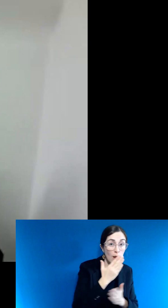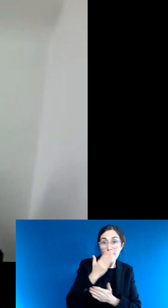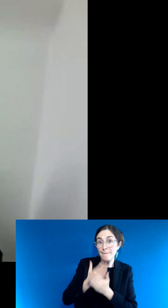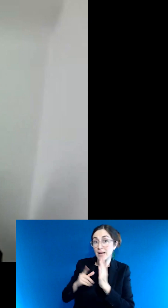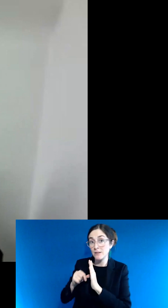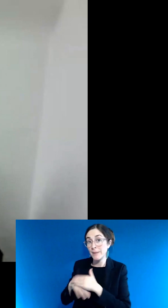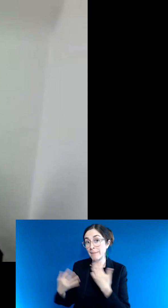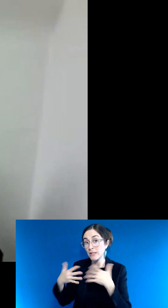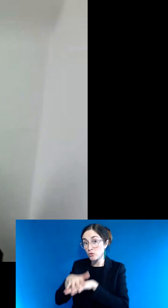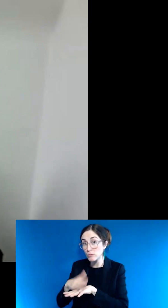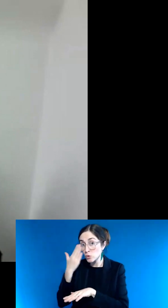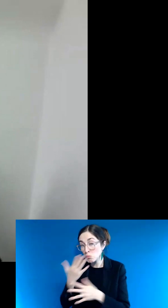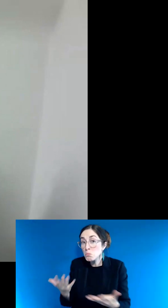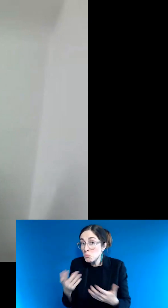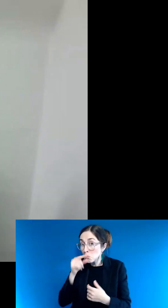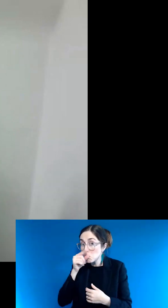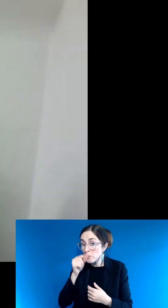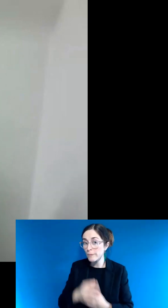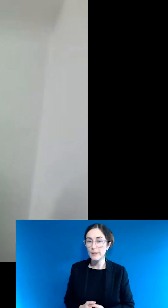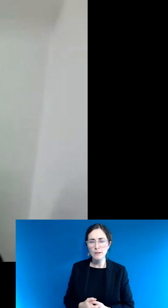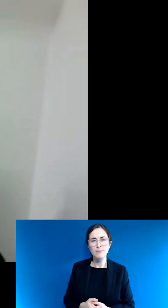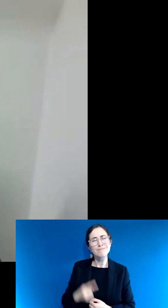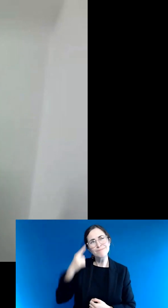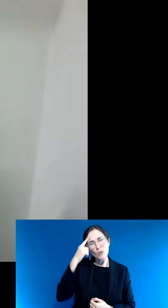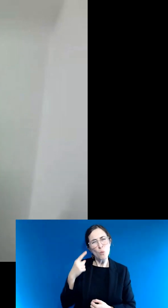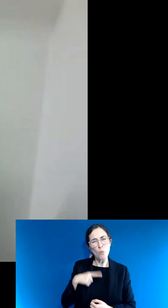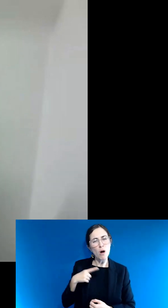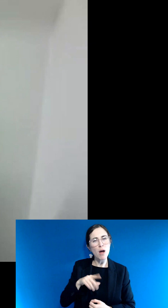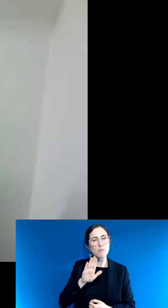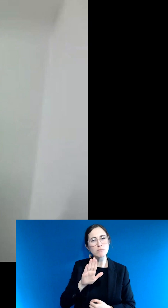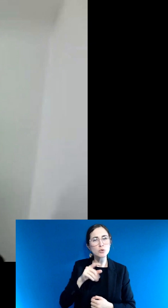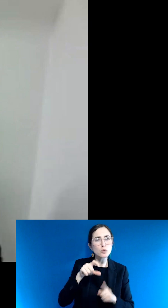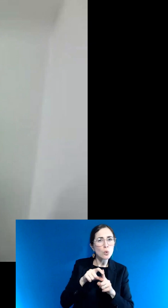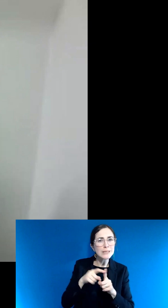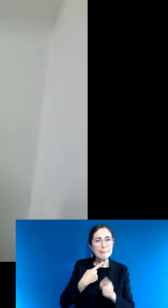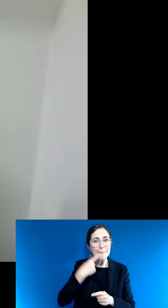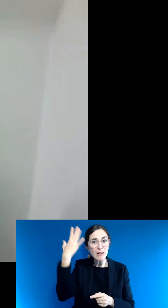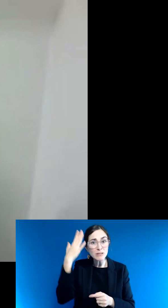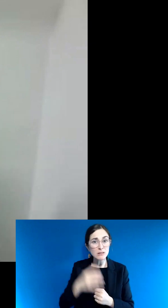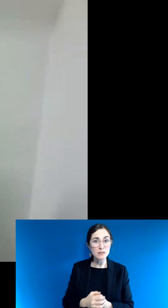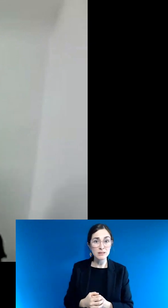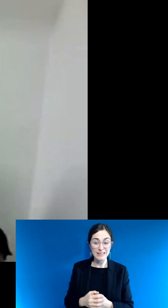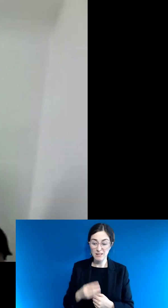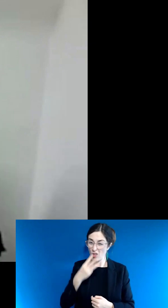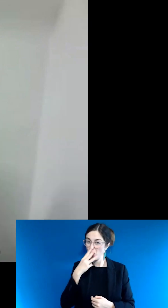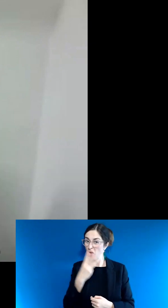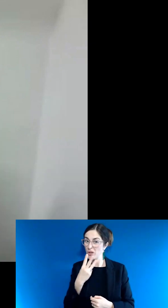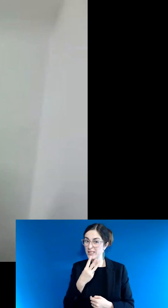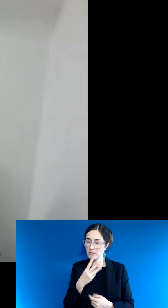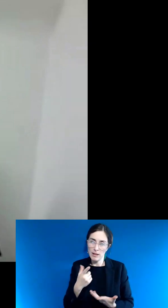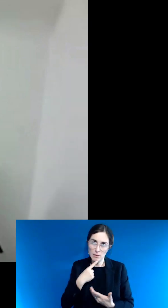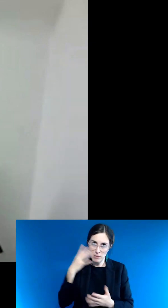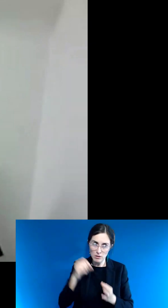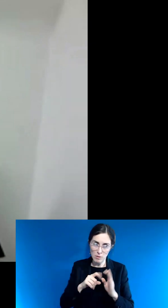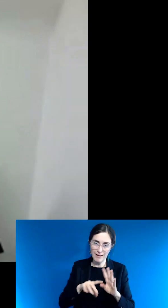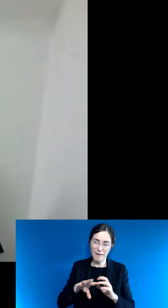them access. But yeah, I guess my thing would be why she's feeling embarrassed, especially because she's not 13, because when they're 13, they're